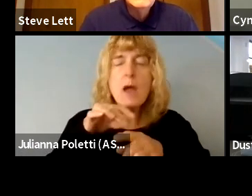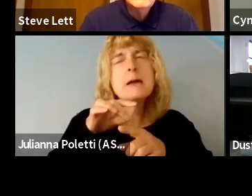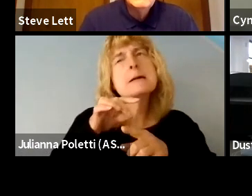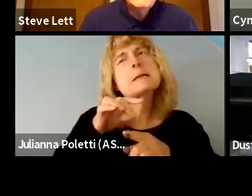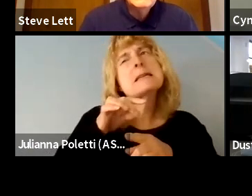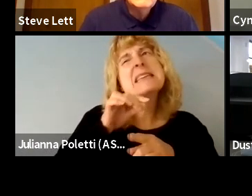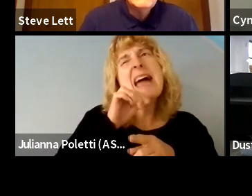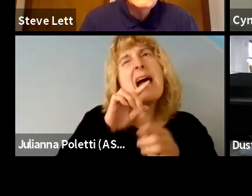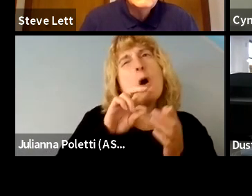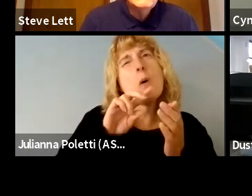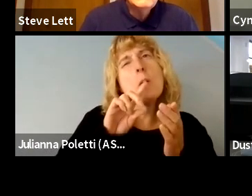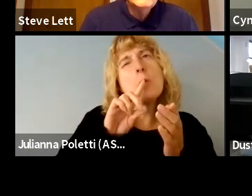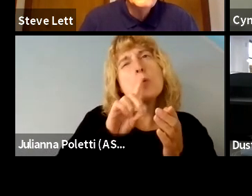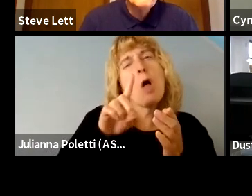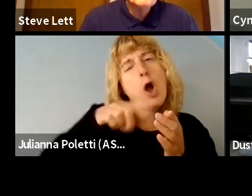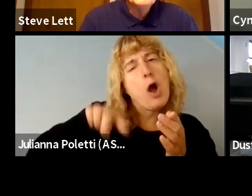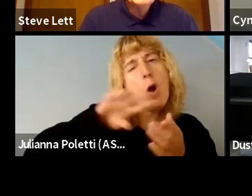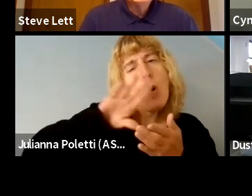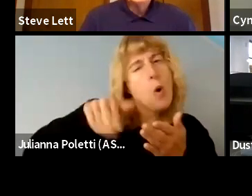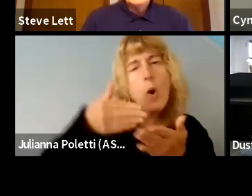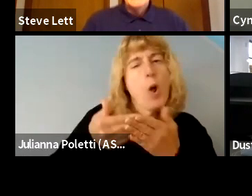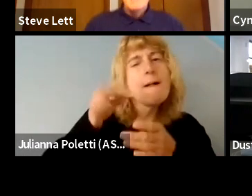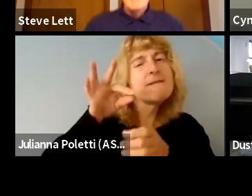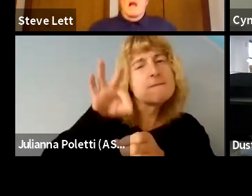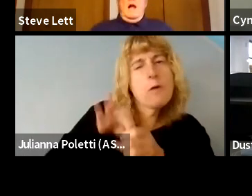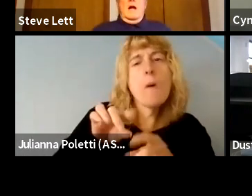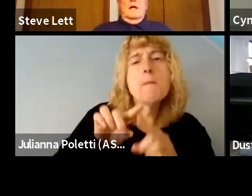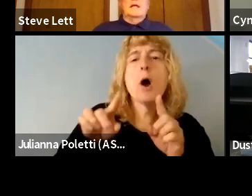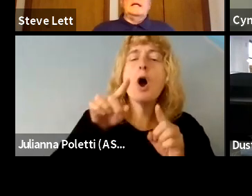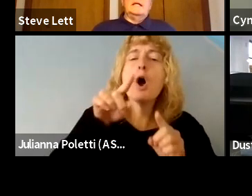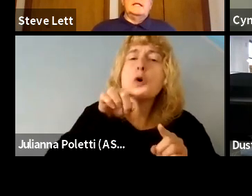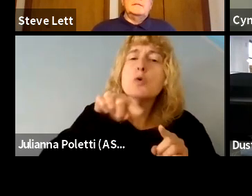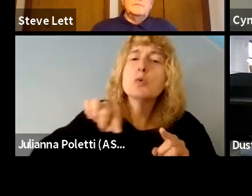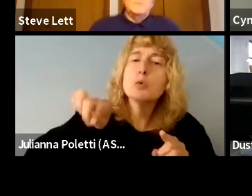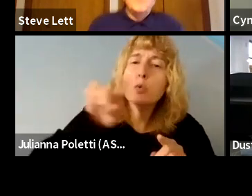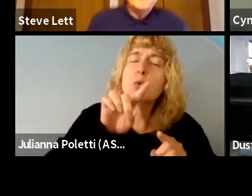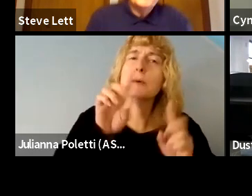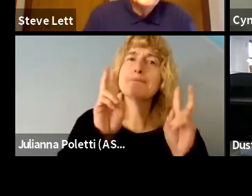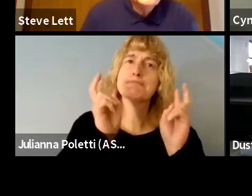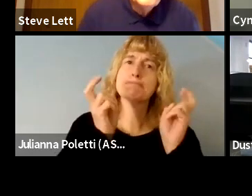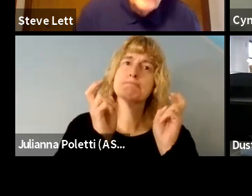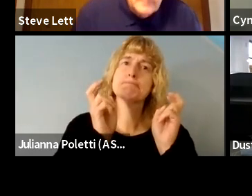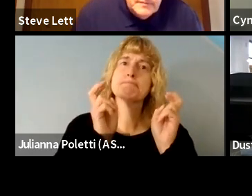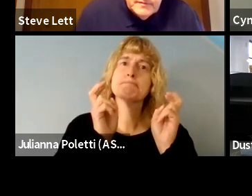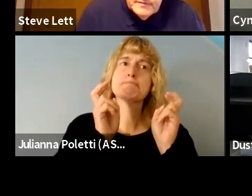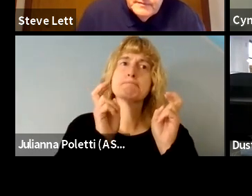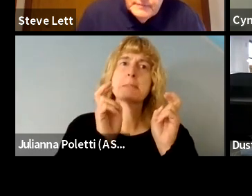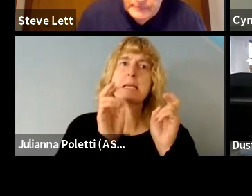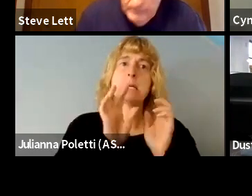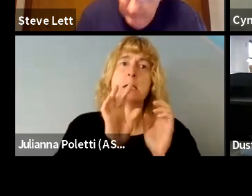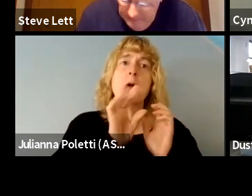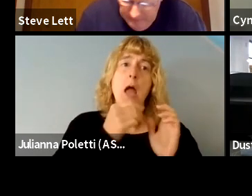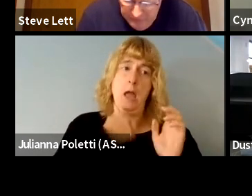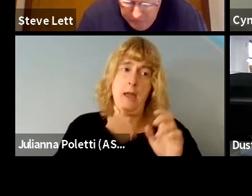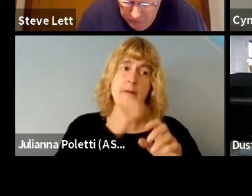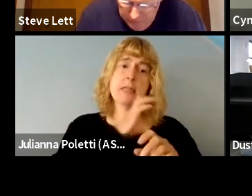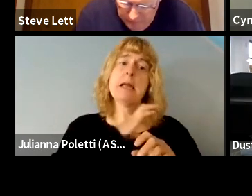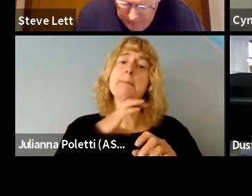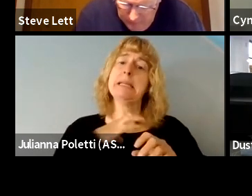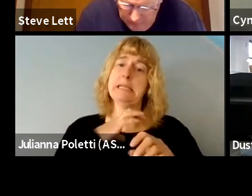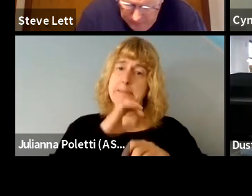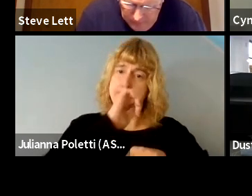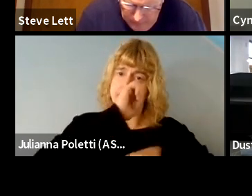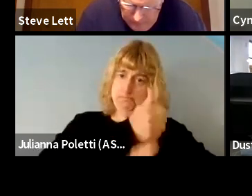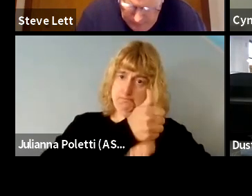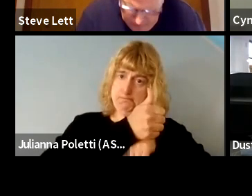necessarily all vote, but say for instance that you all choose a executive director committee. Will the